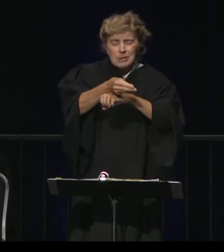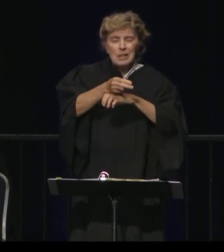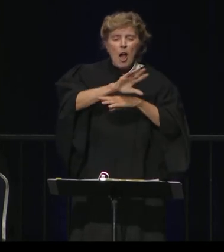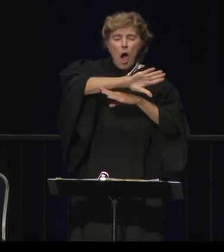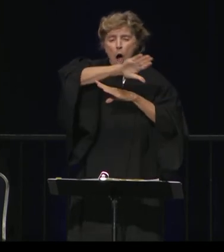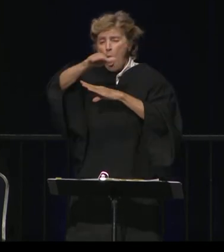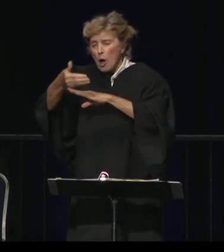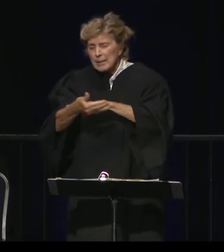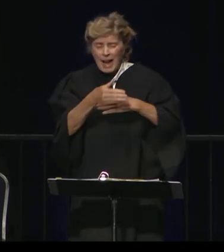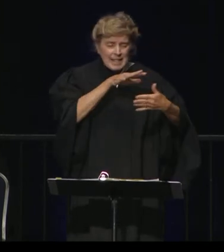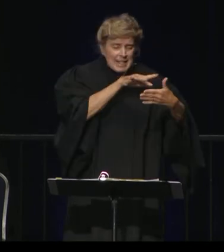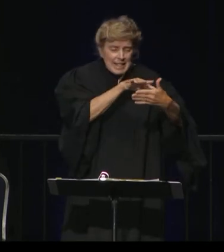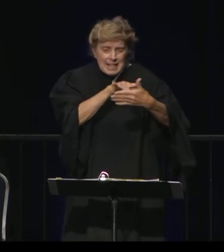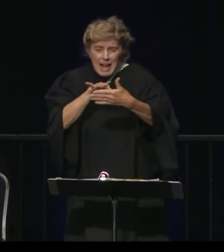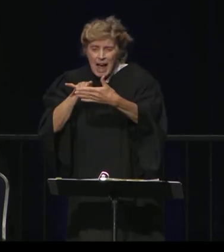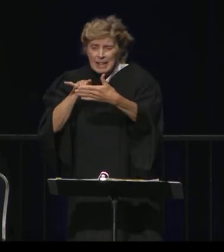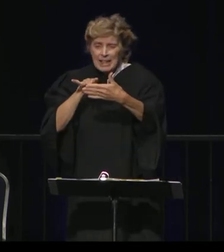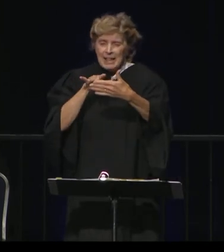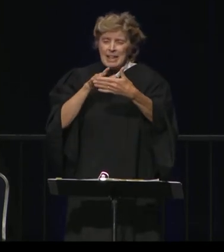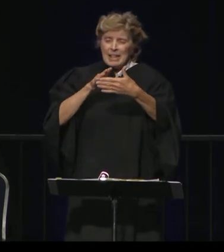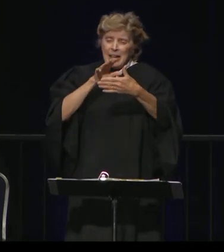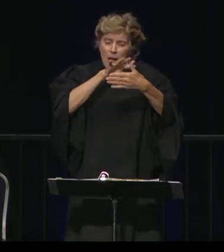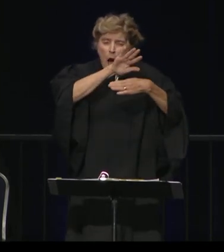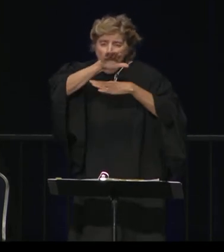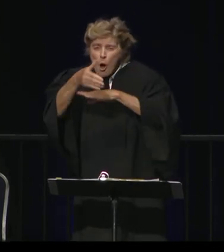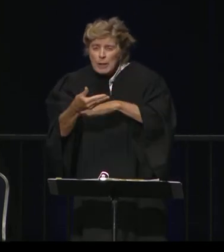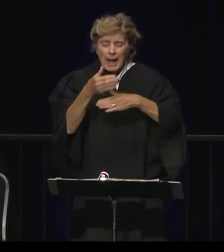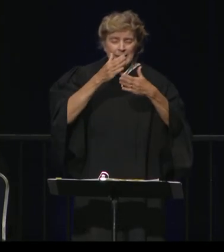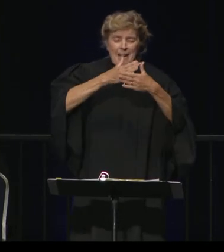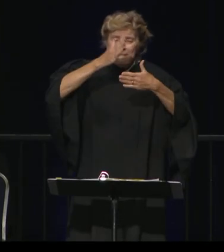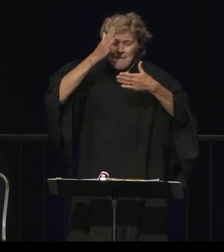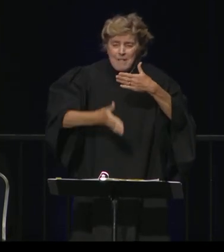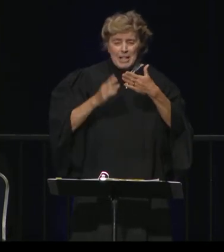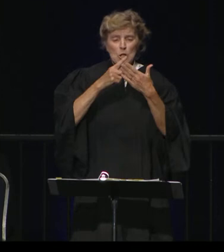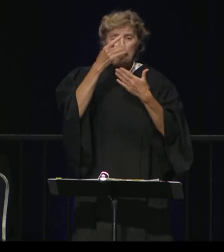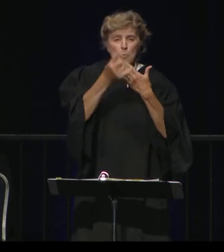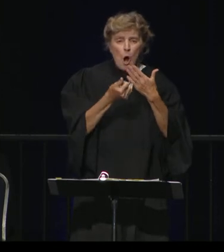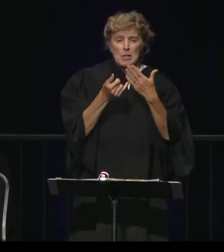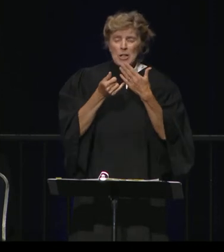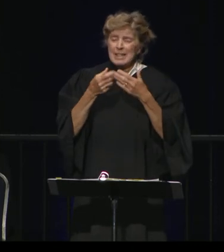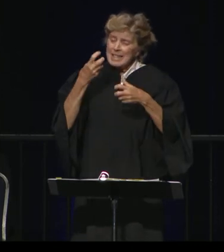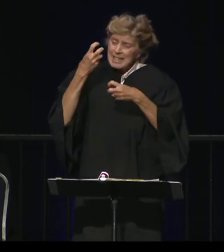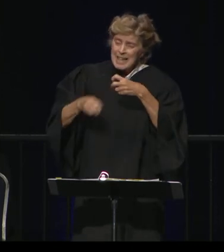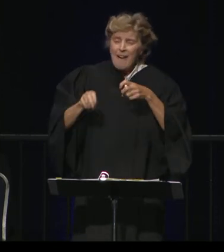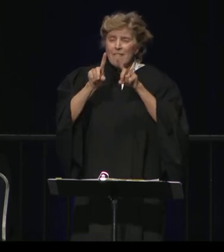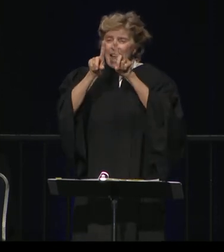and all-nighters dedicated to finishing projects and to getting through tough exams.